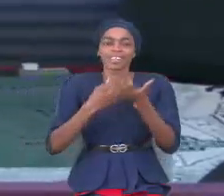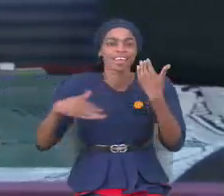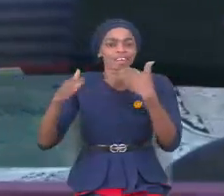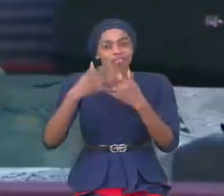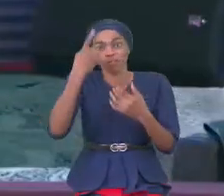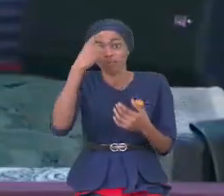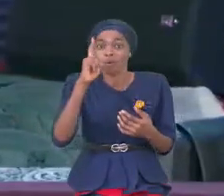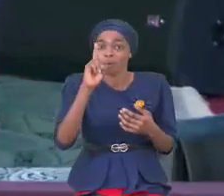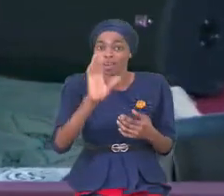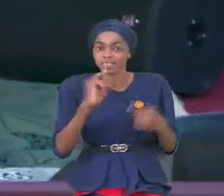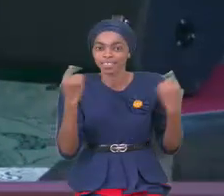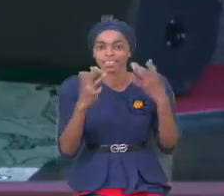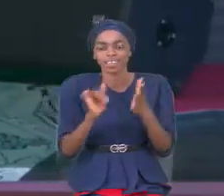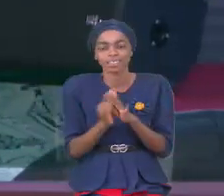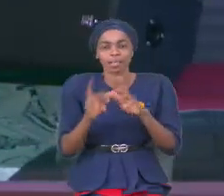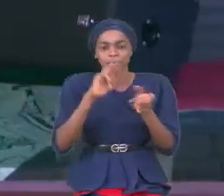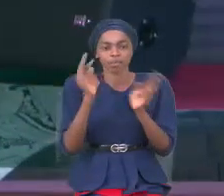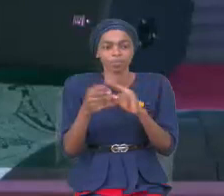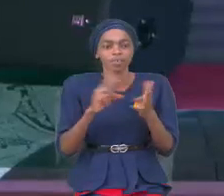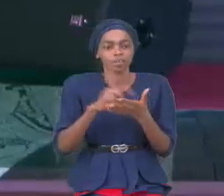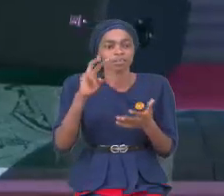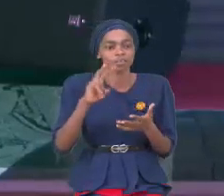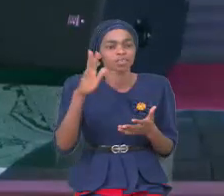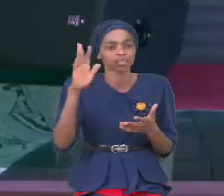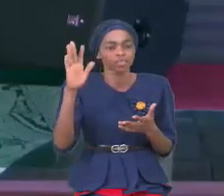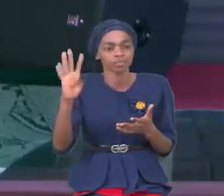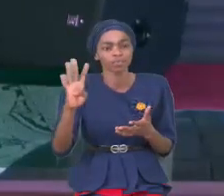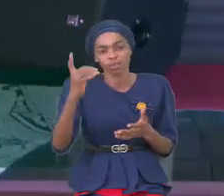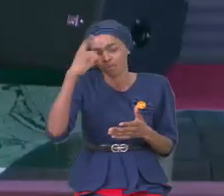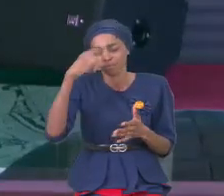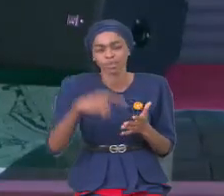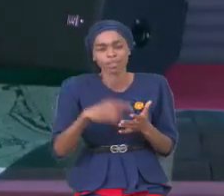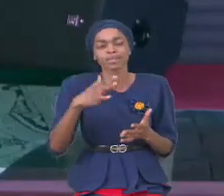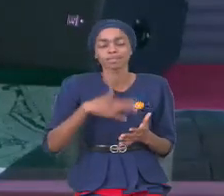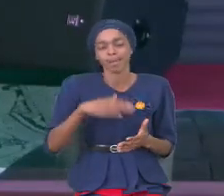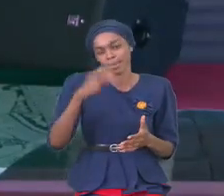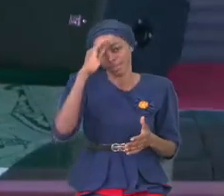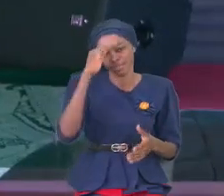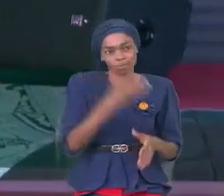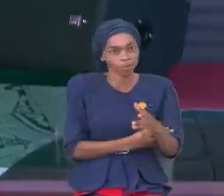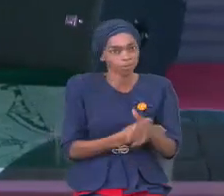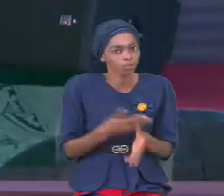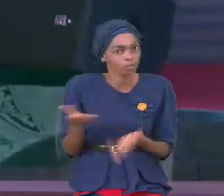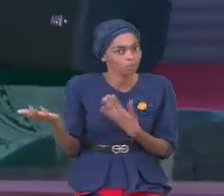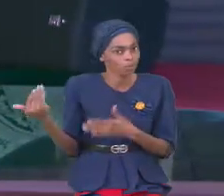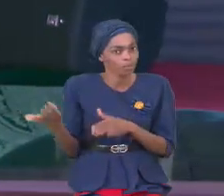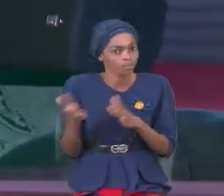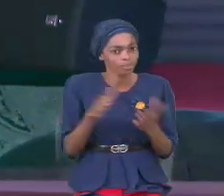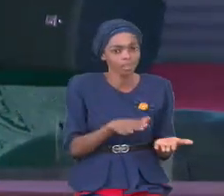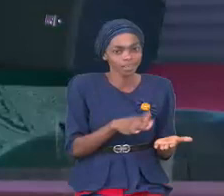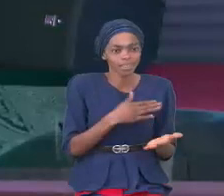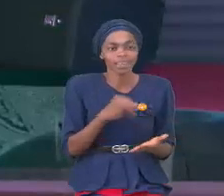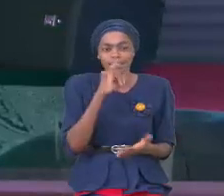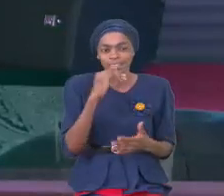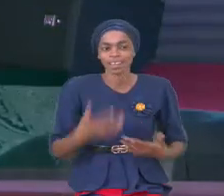for this my son was dead and is alive again. He was lost and